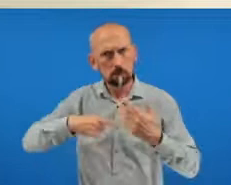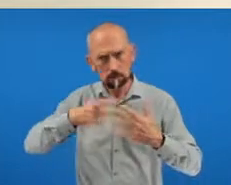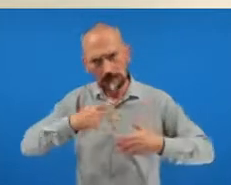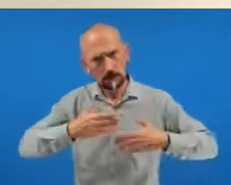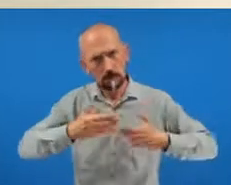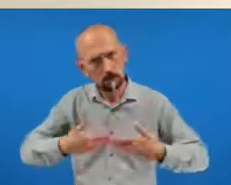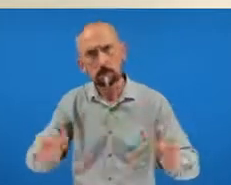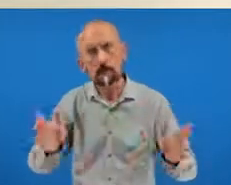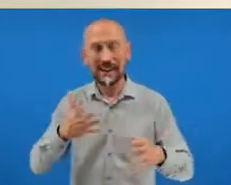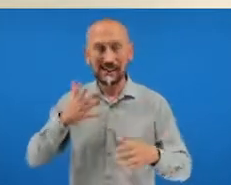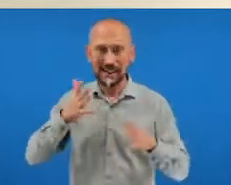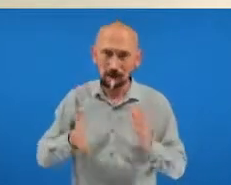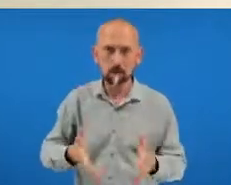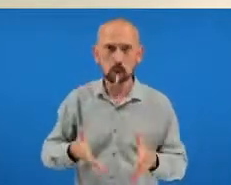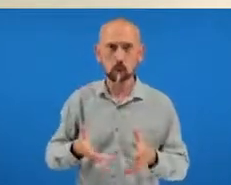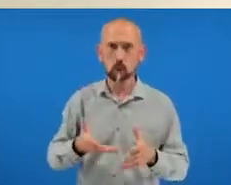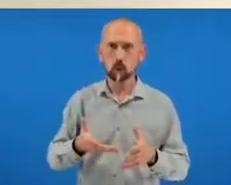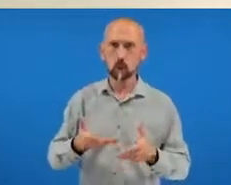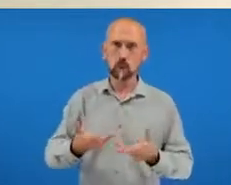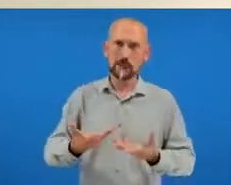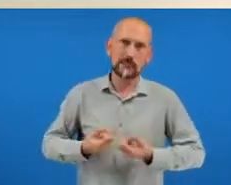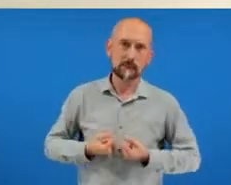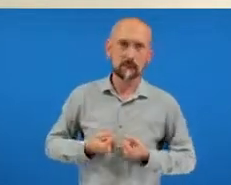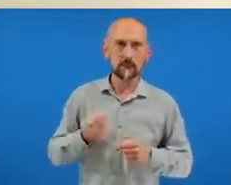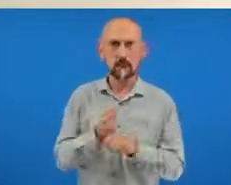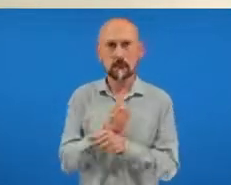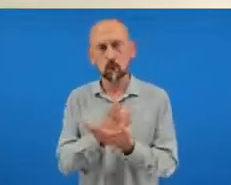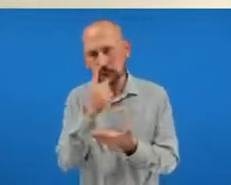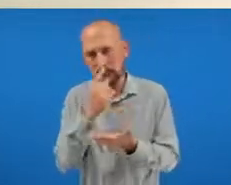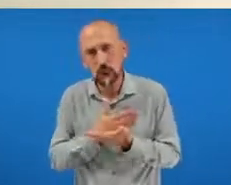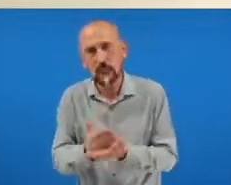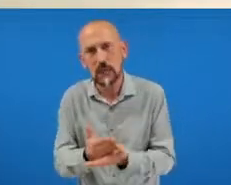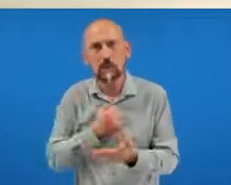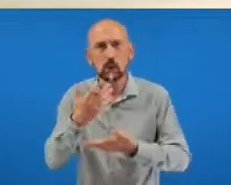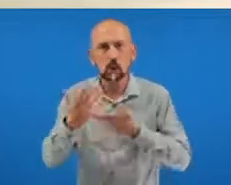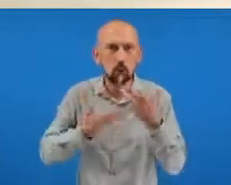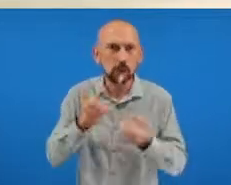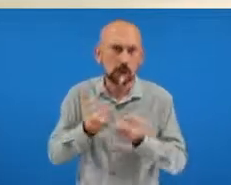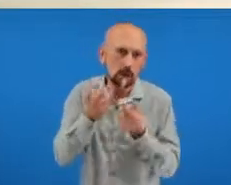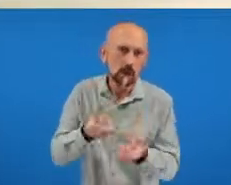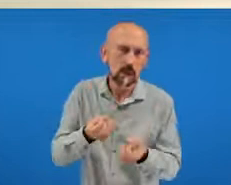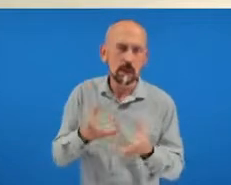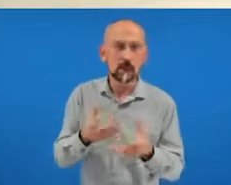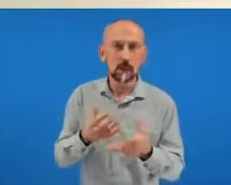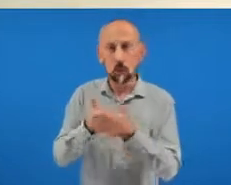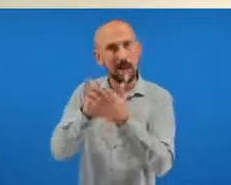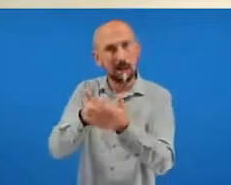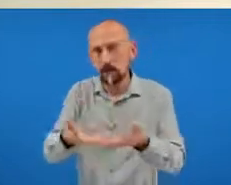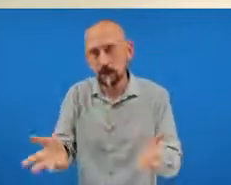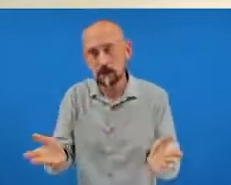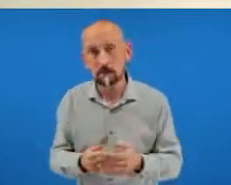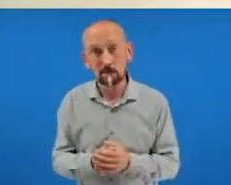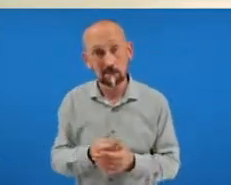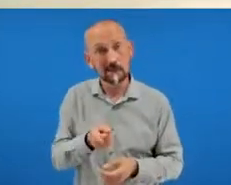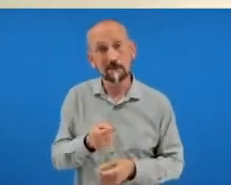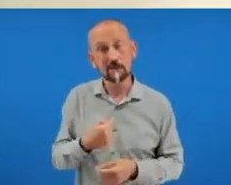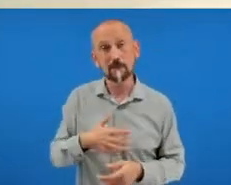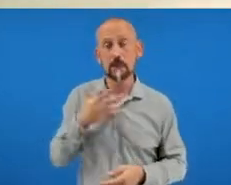share my story, or make a difference to someone else. So that's something that I've found beneficial.